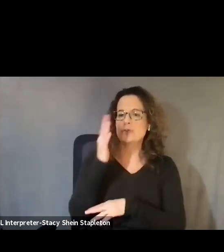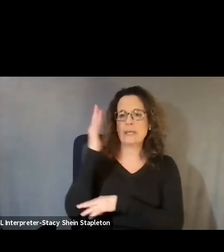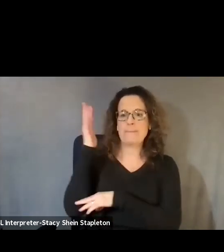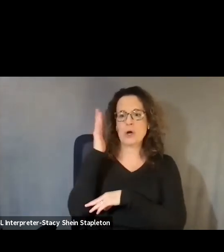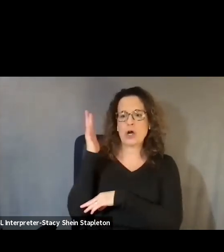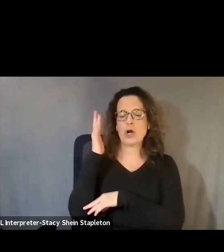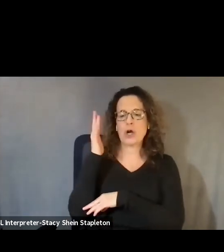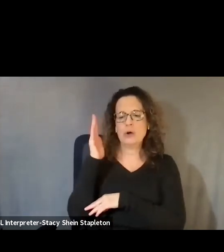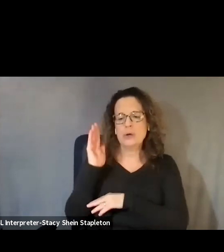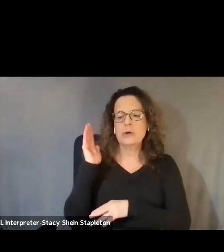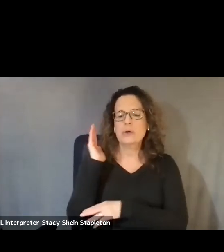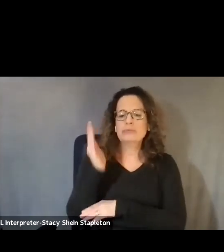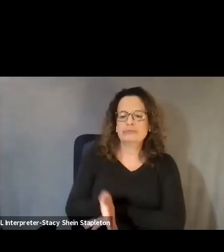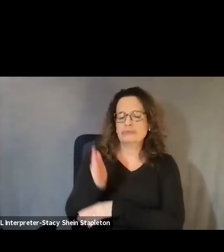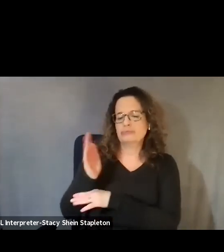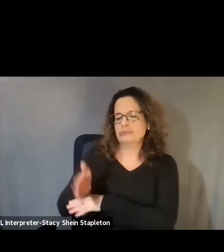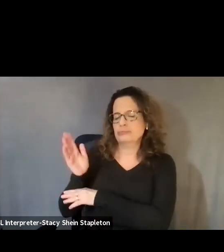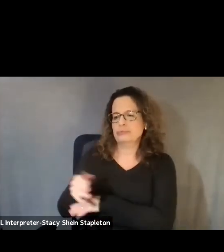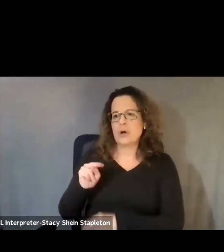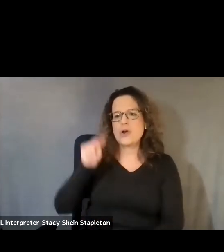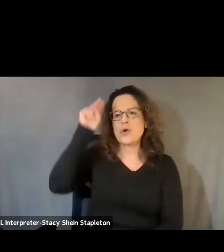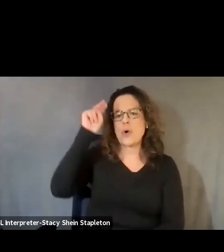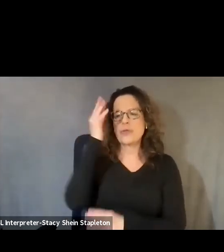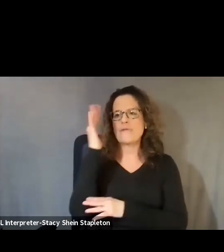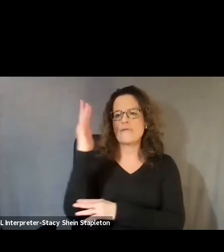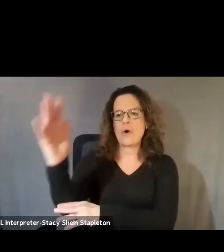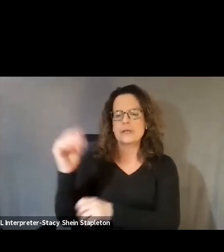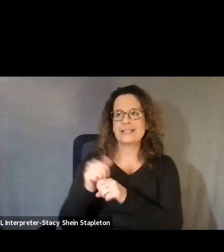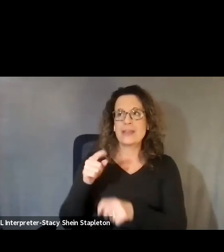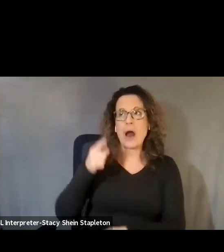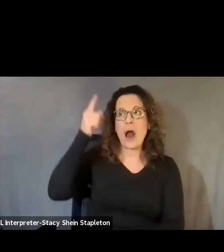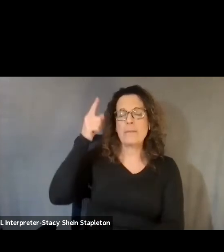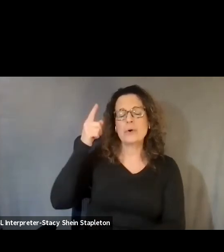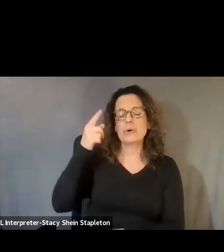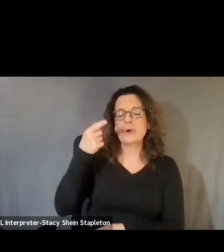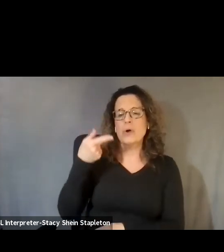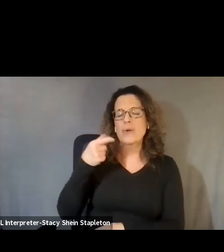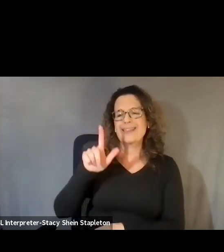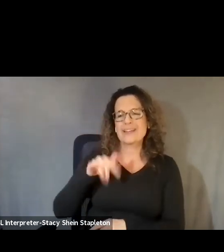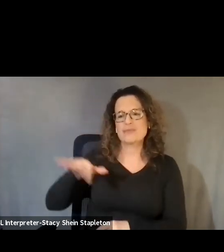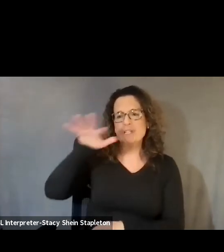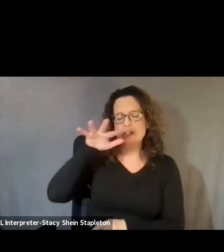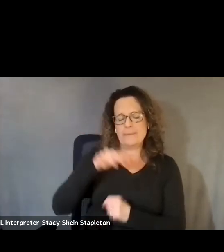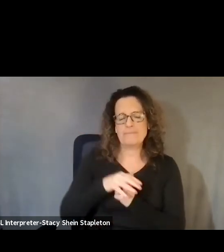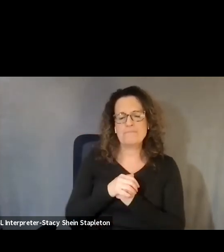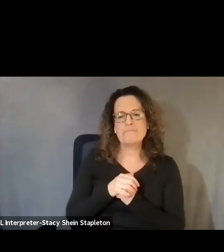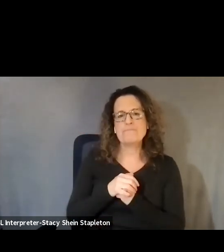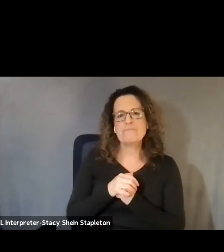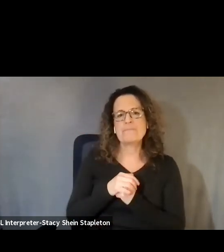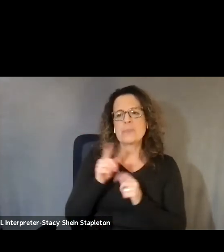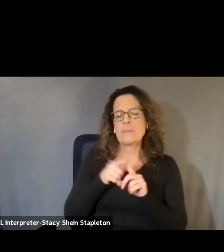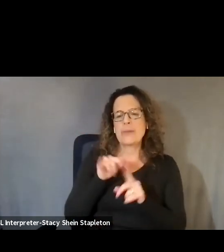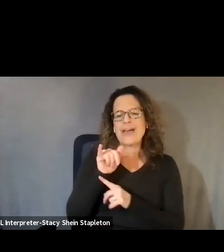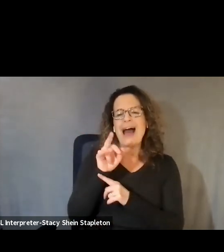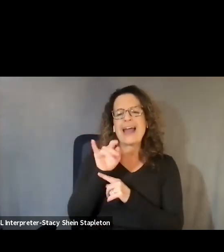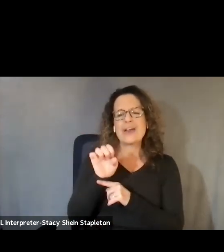taken from the northern forests in the upper Great Lakes region. It's been about the iron